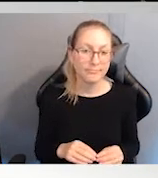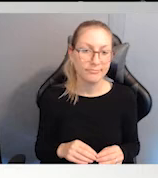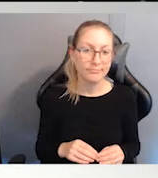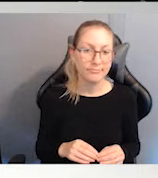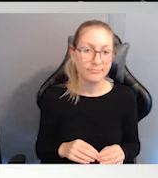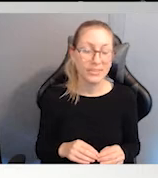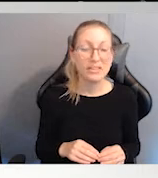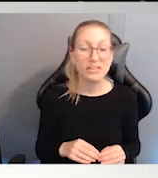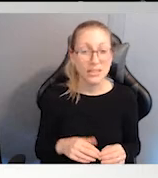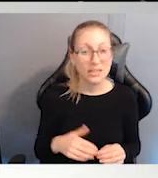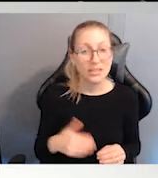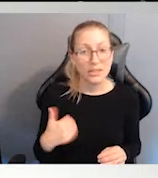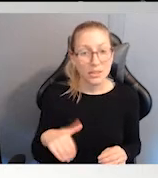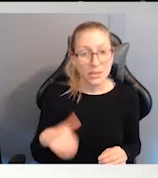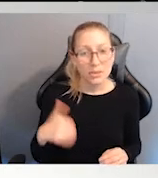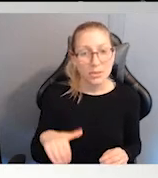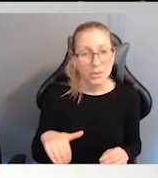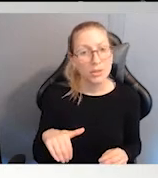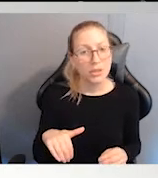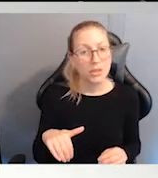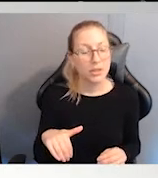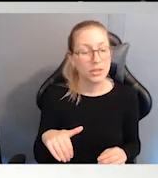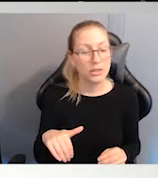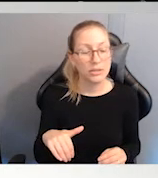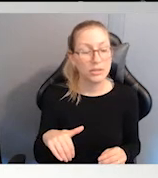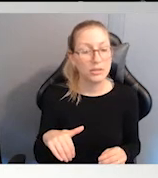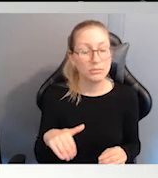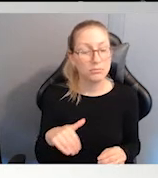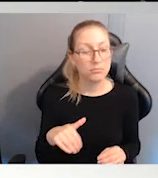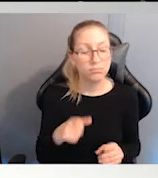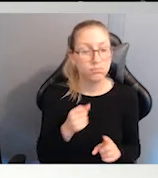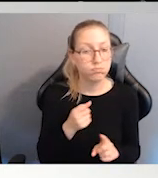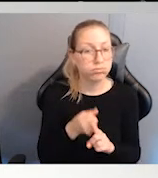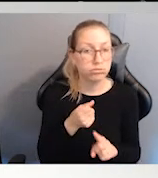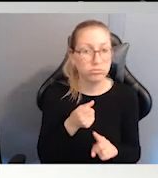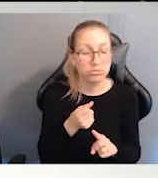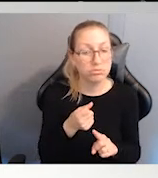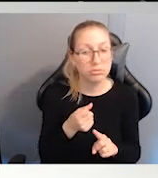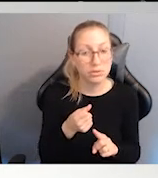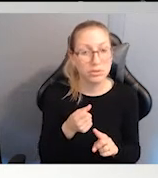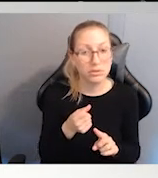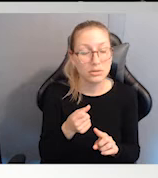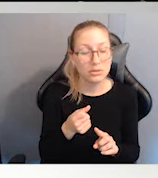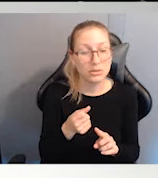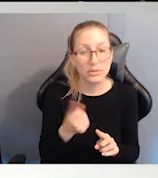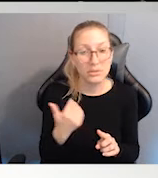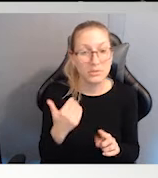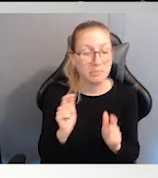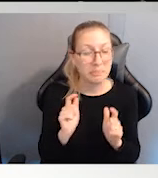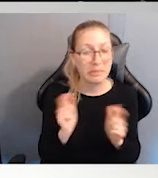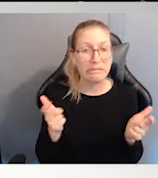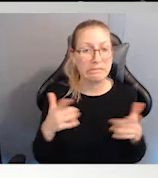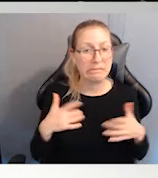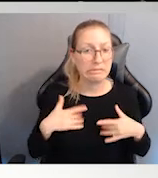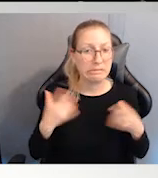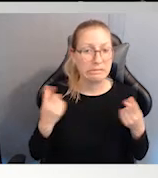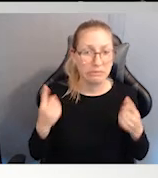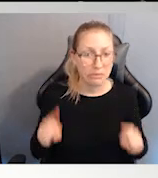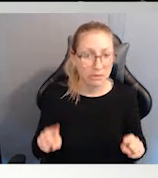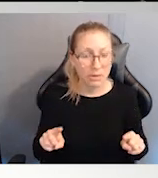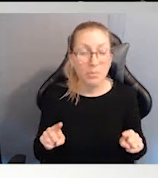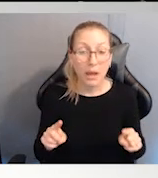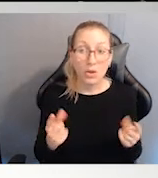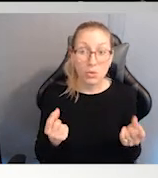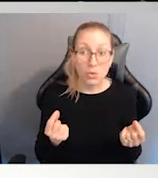This is the biggest thing ever. We went to the college,